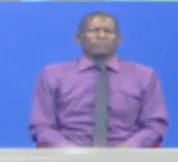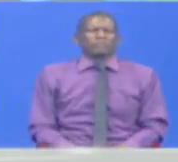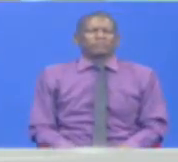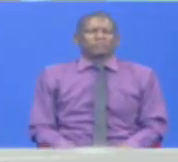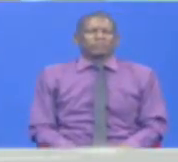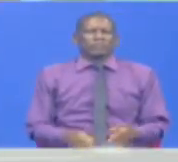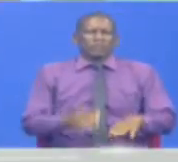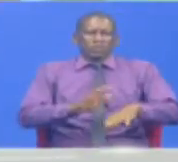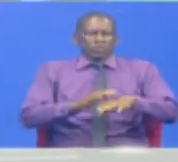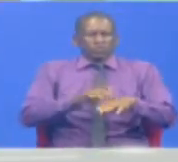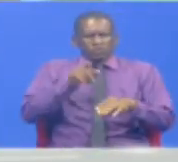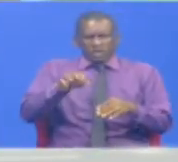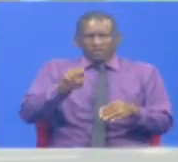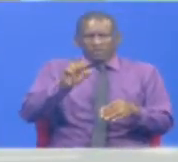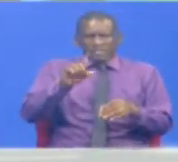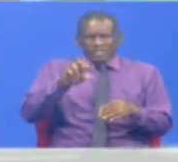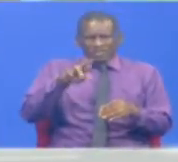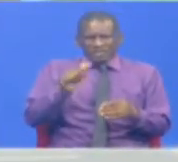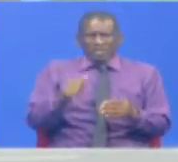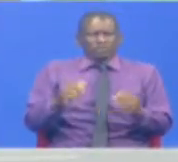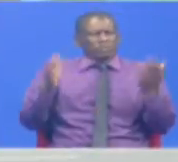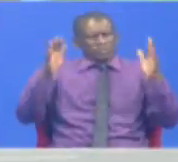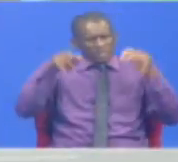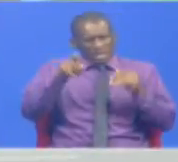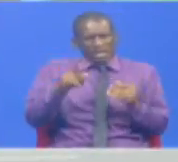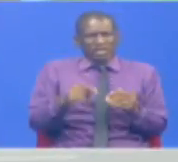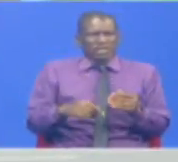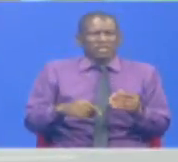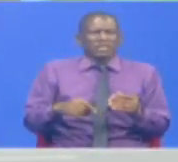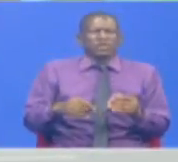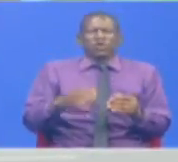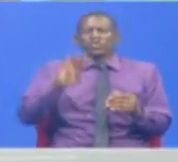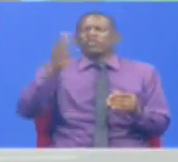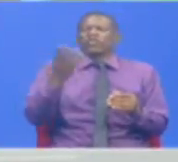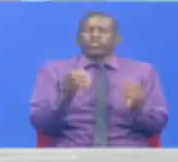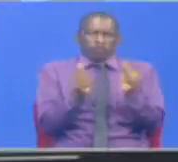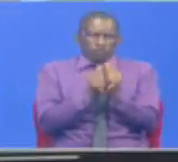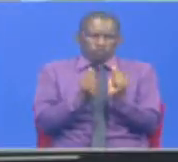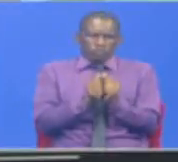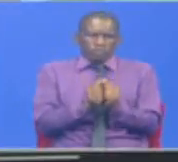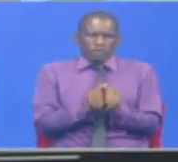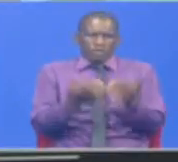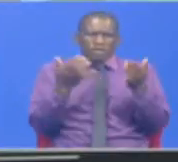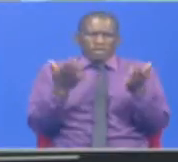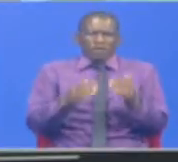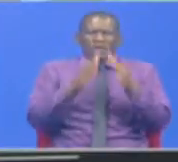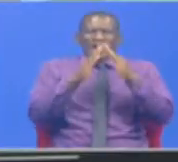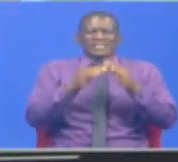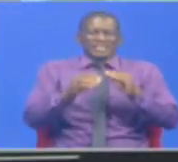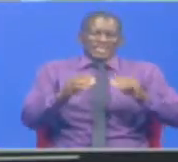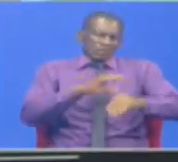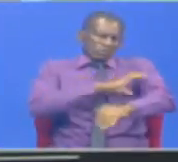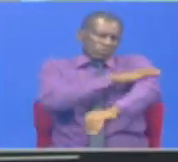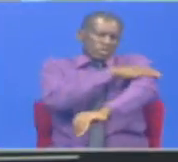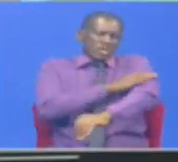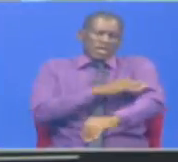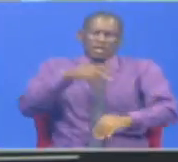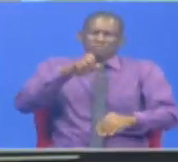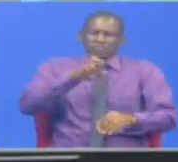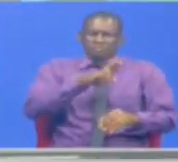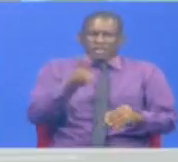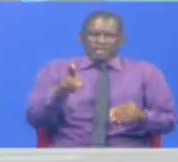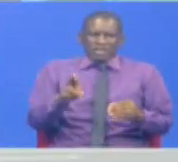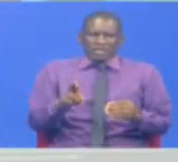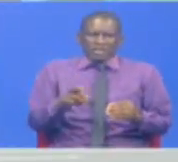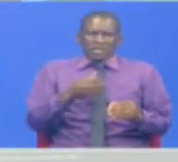Good for her, and we will of course be cheering her on the 4th of October. Now, Arsenal captain Pierre-Emerick Aubameyang